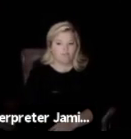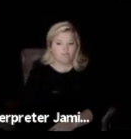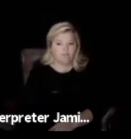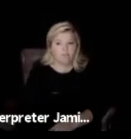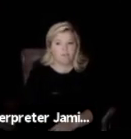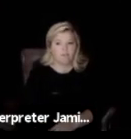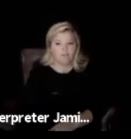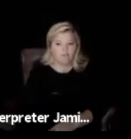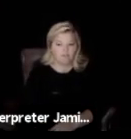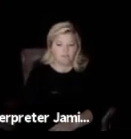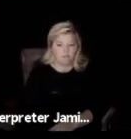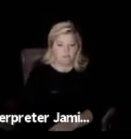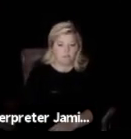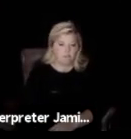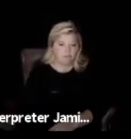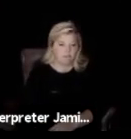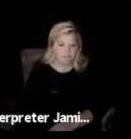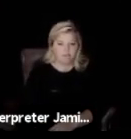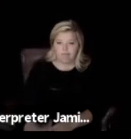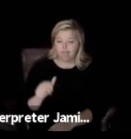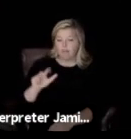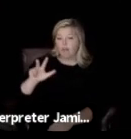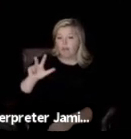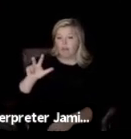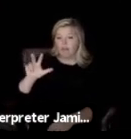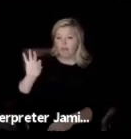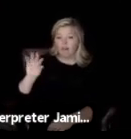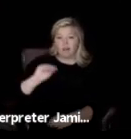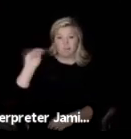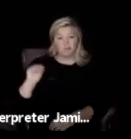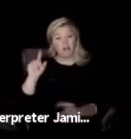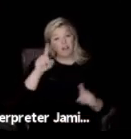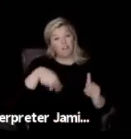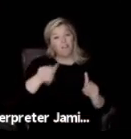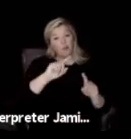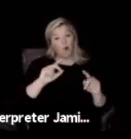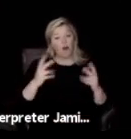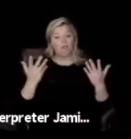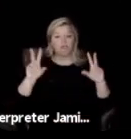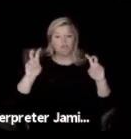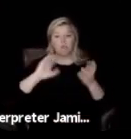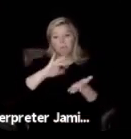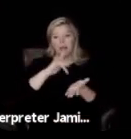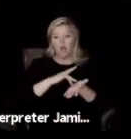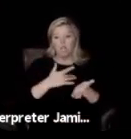Great information. So 39% of you are right in the middle with somewhat important.